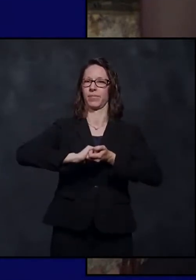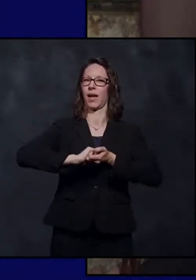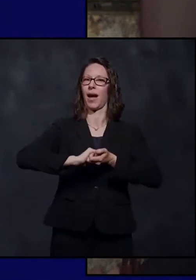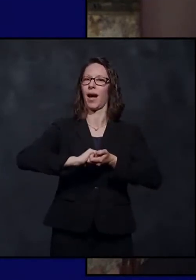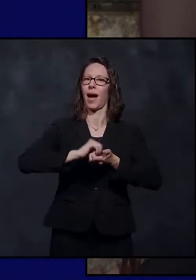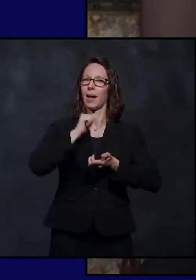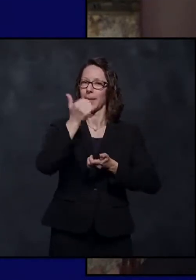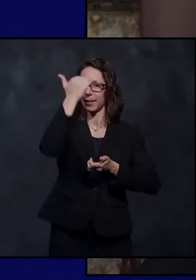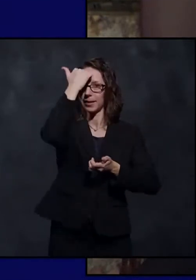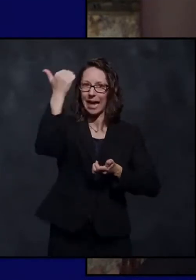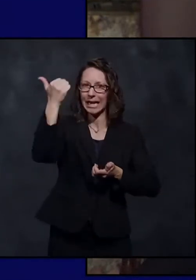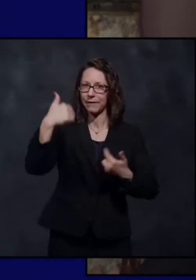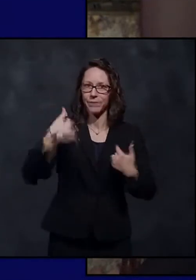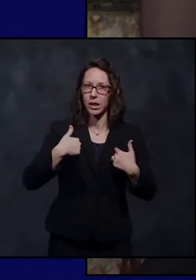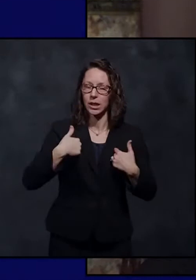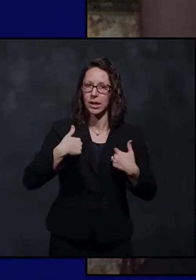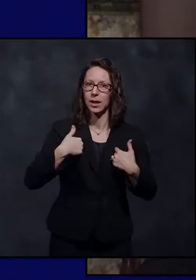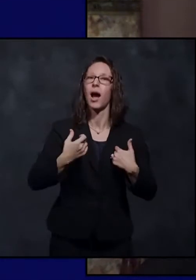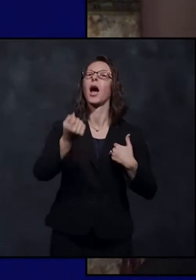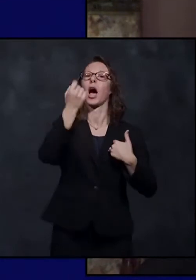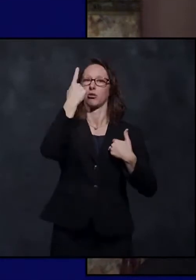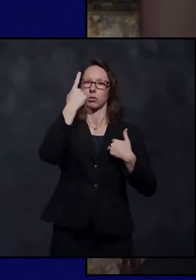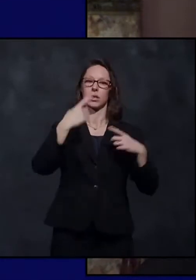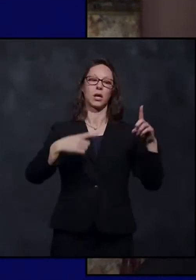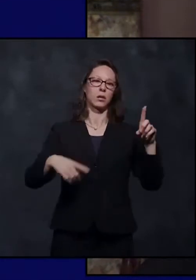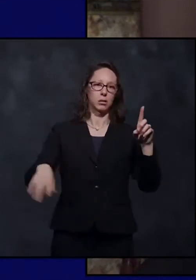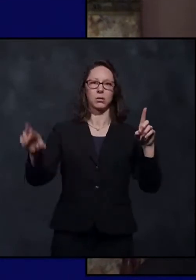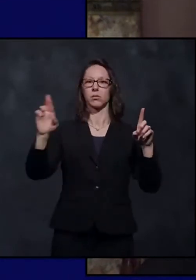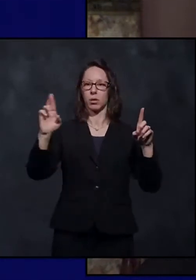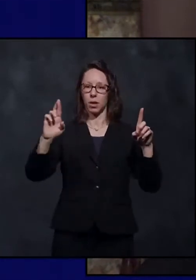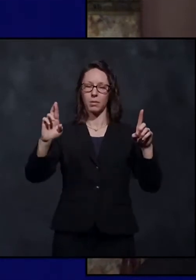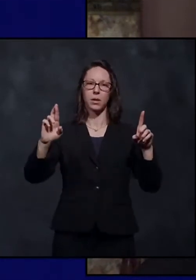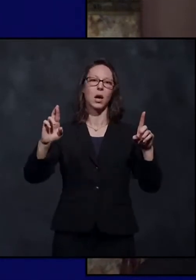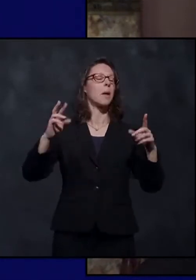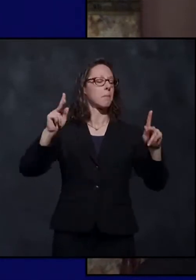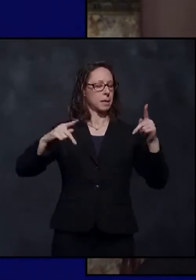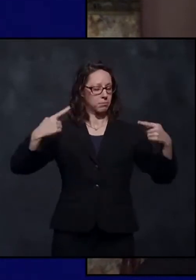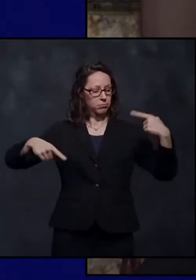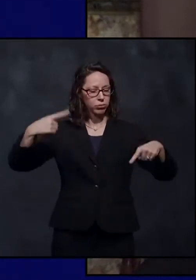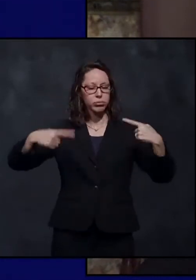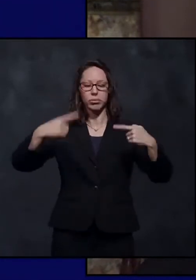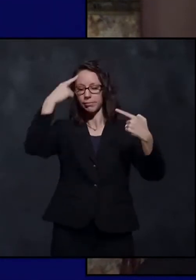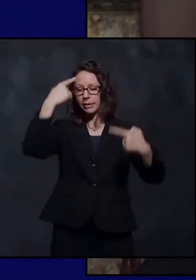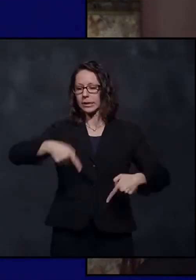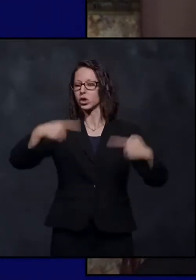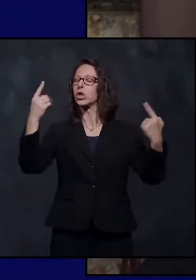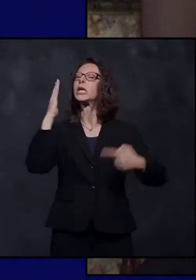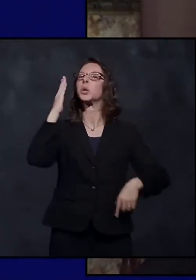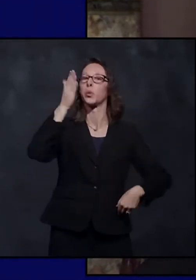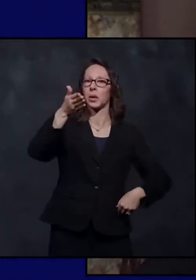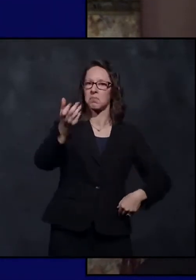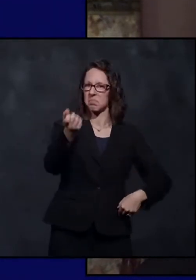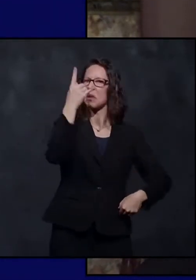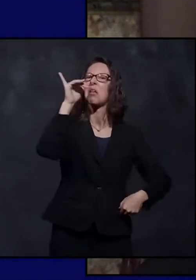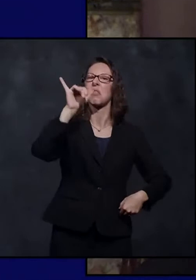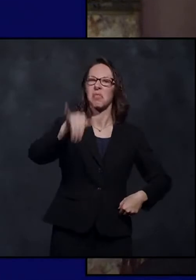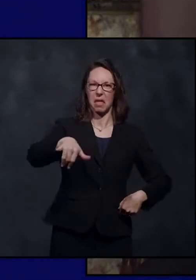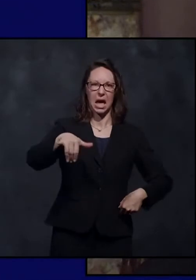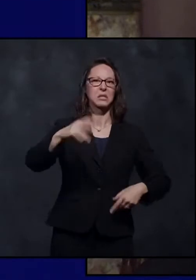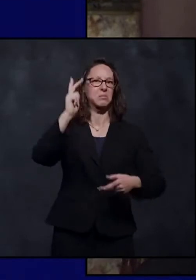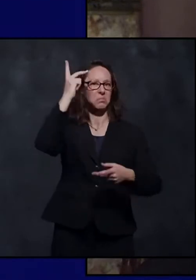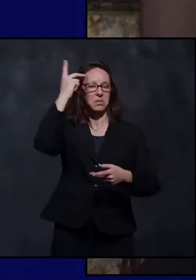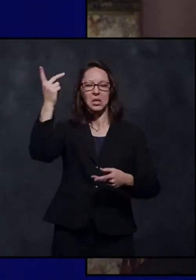part of our job. It's what democracy is all about. People disagree, people argue. Then we move